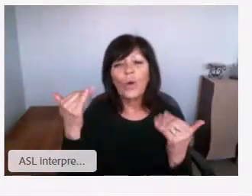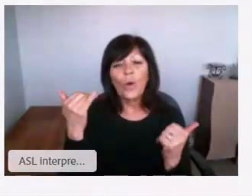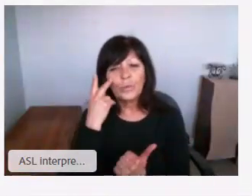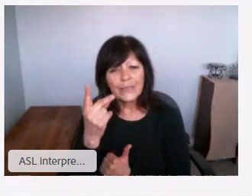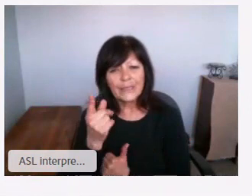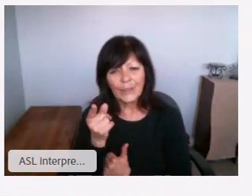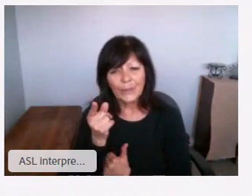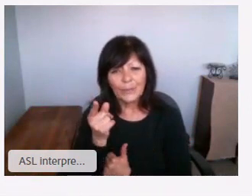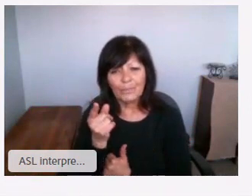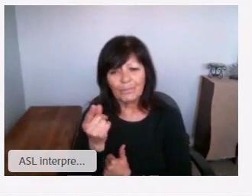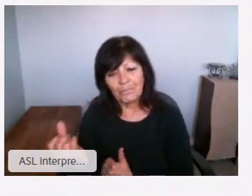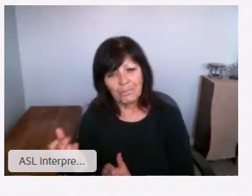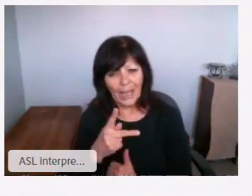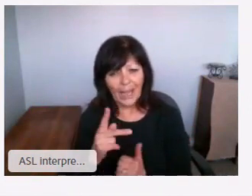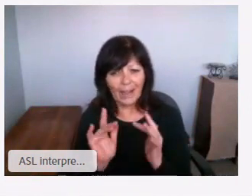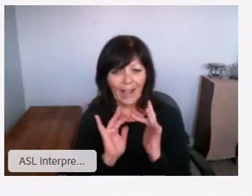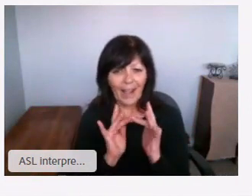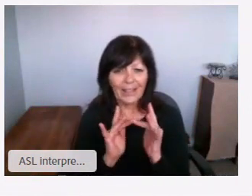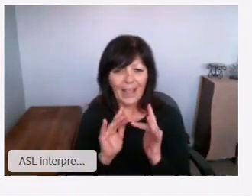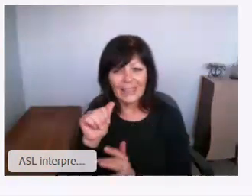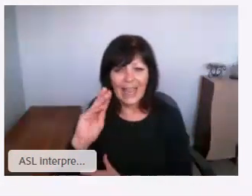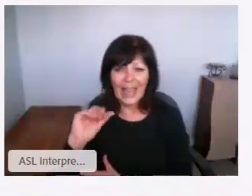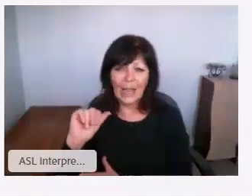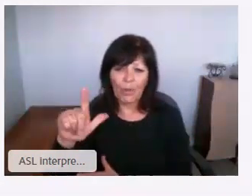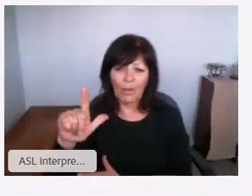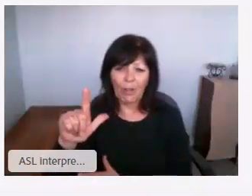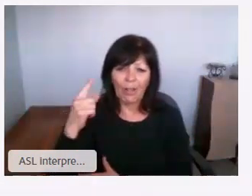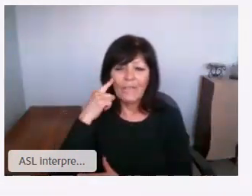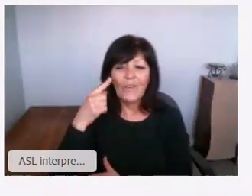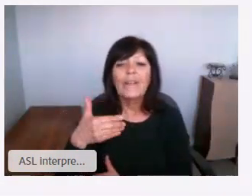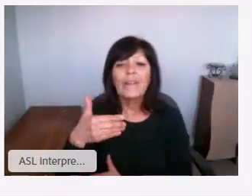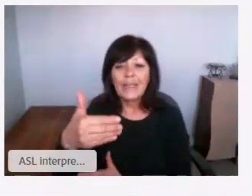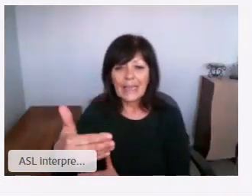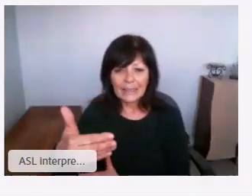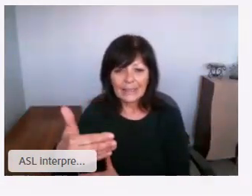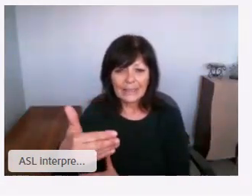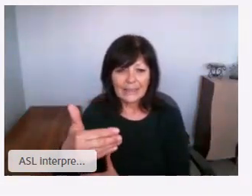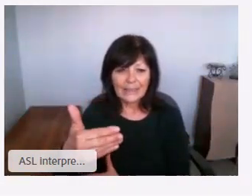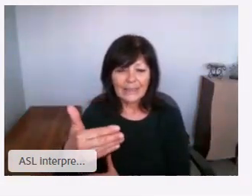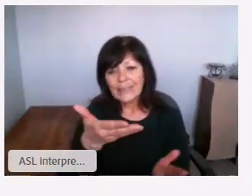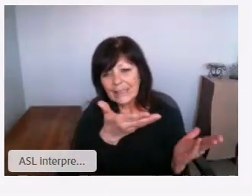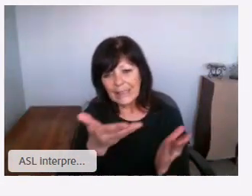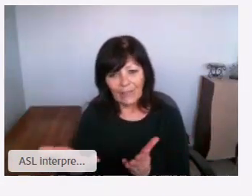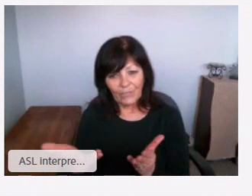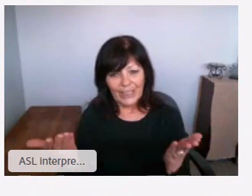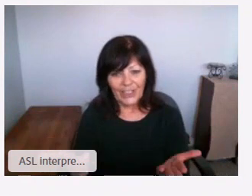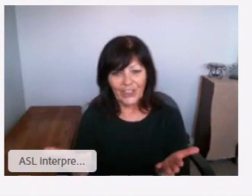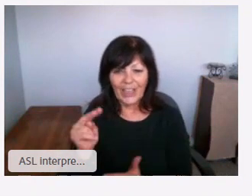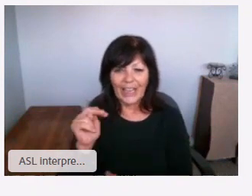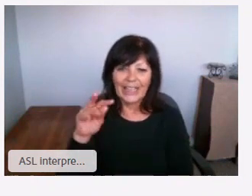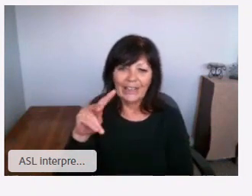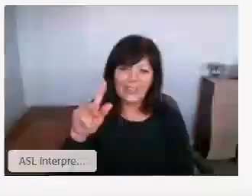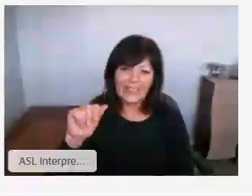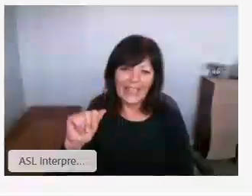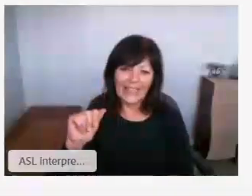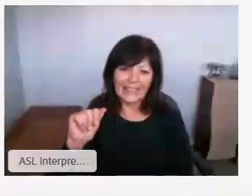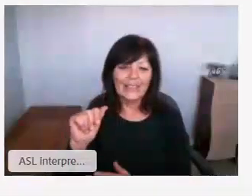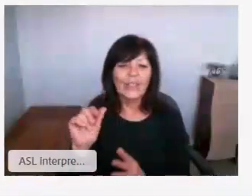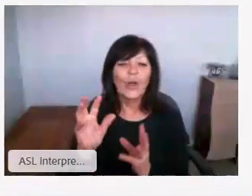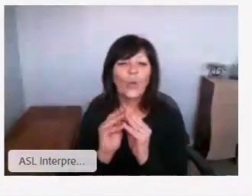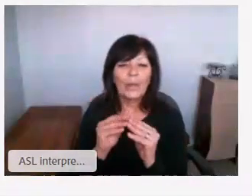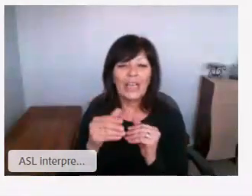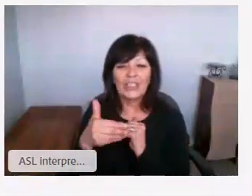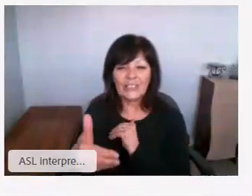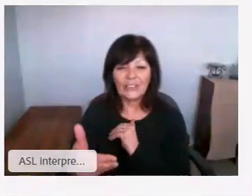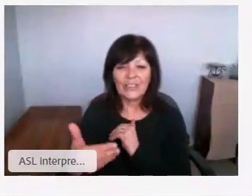you back online in April for the next delivery here in the NFTA's webinar series. So